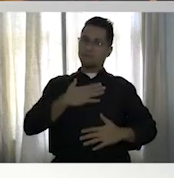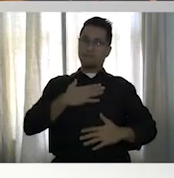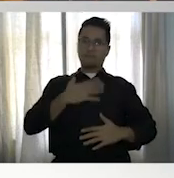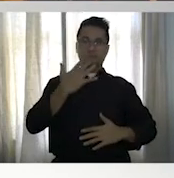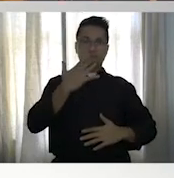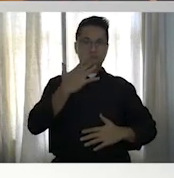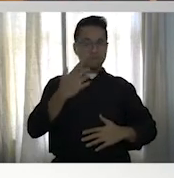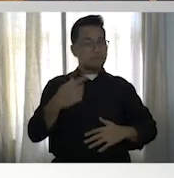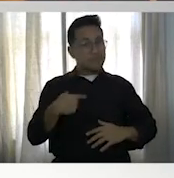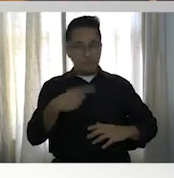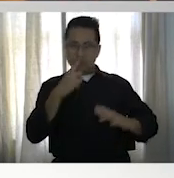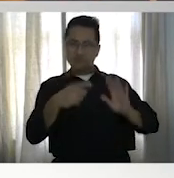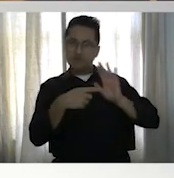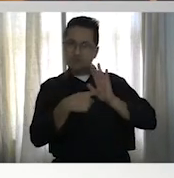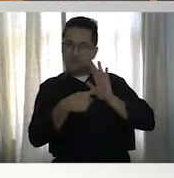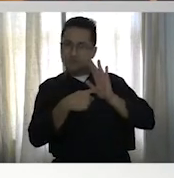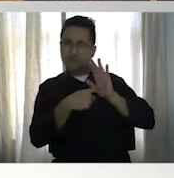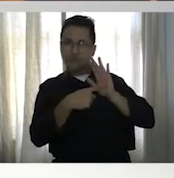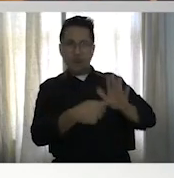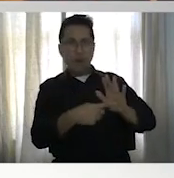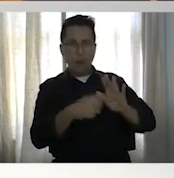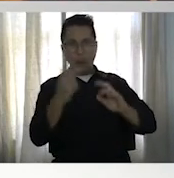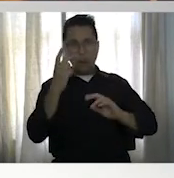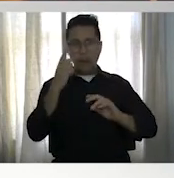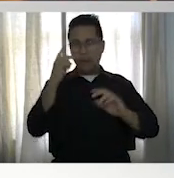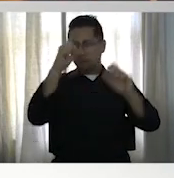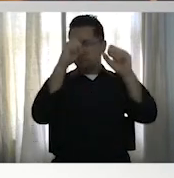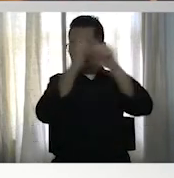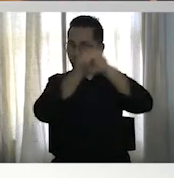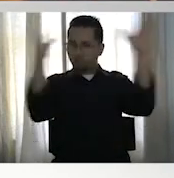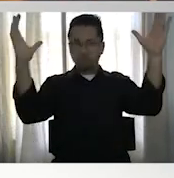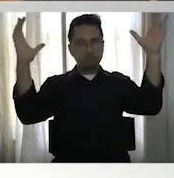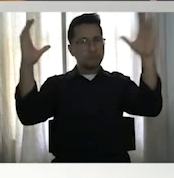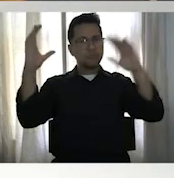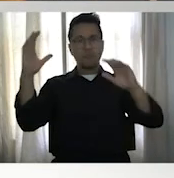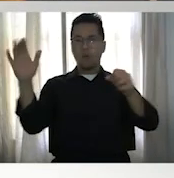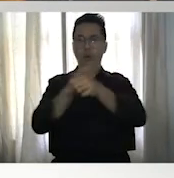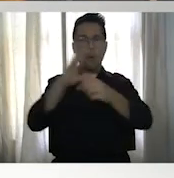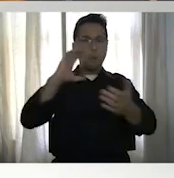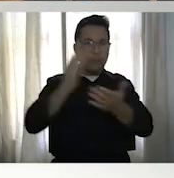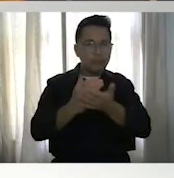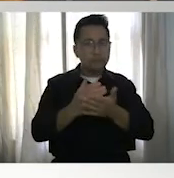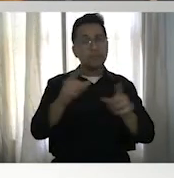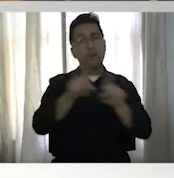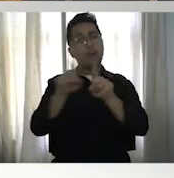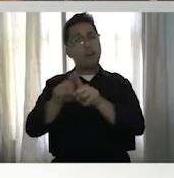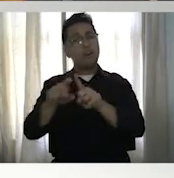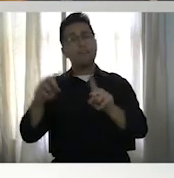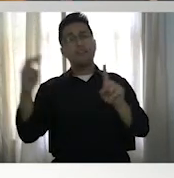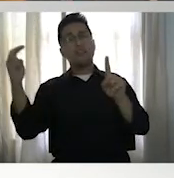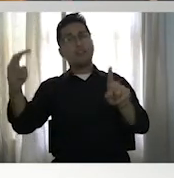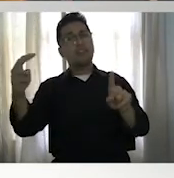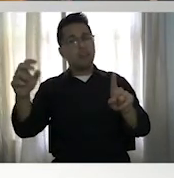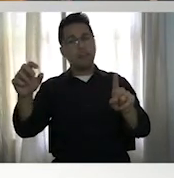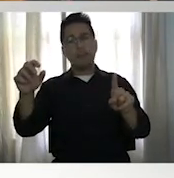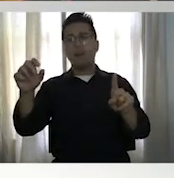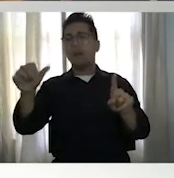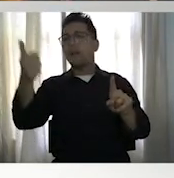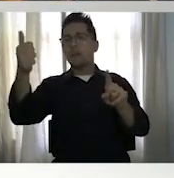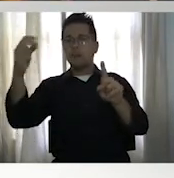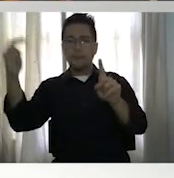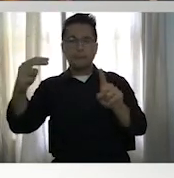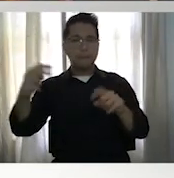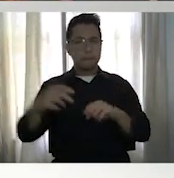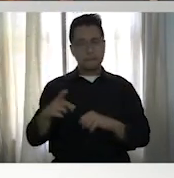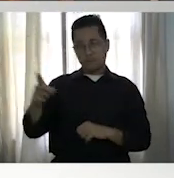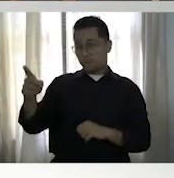about making sure you see the whole picture and also being able to take the perspective of another. Mercer Mayer makes tons of wordless